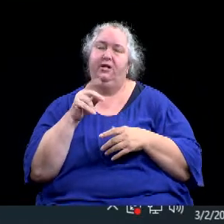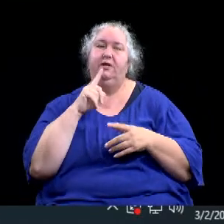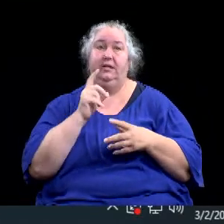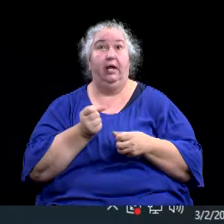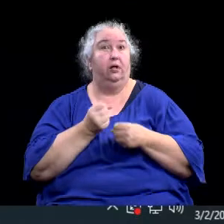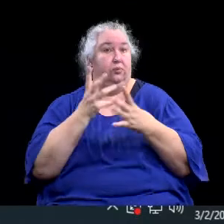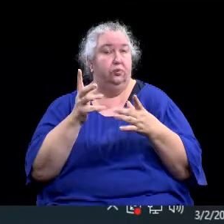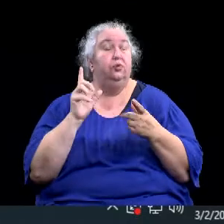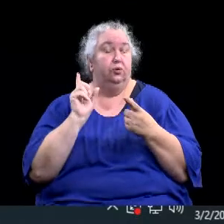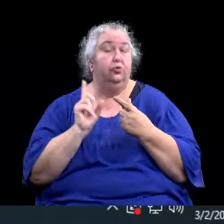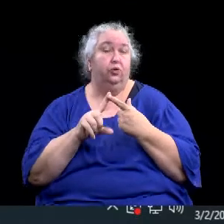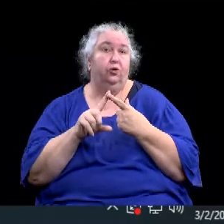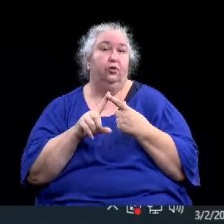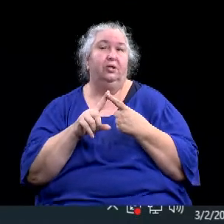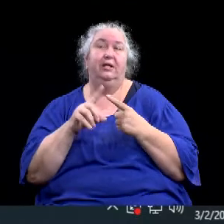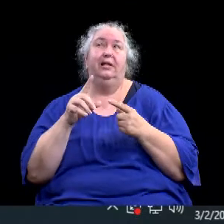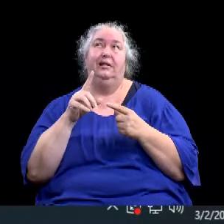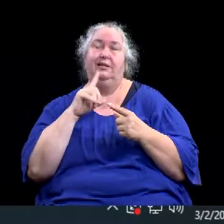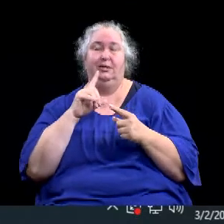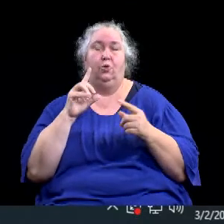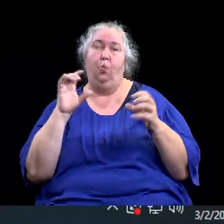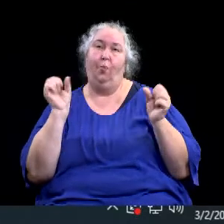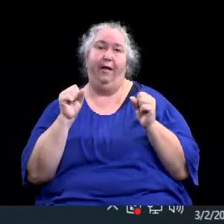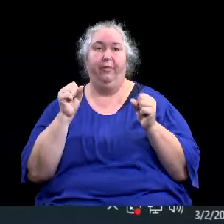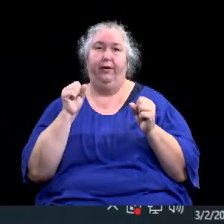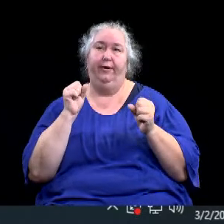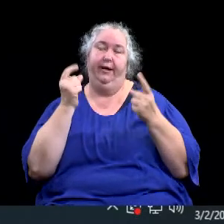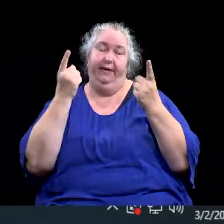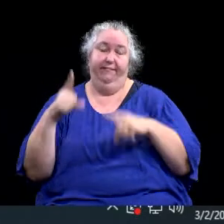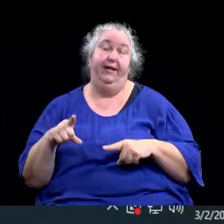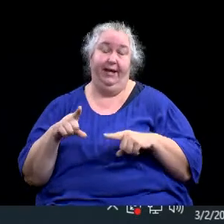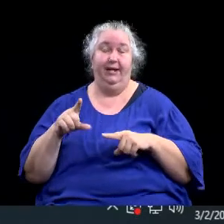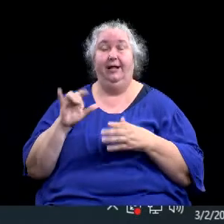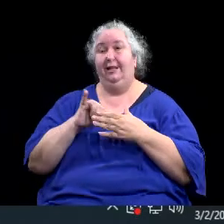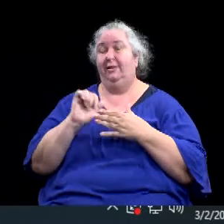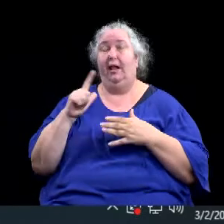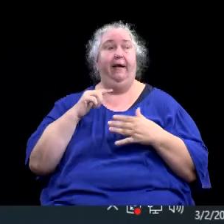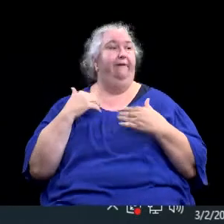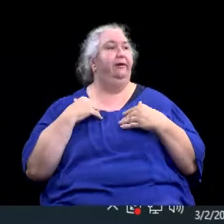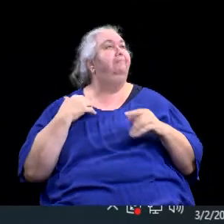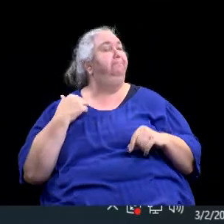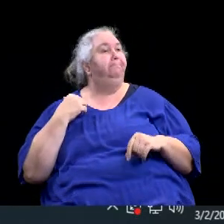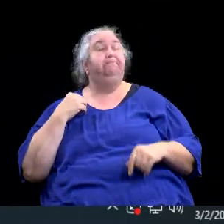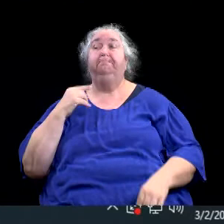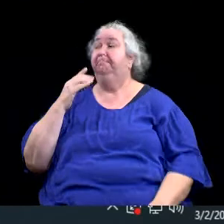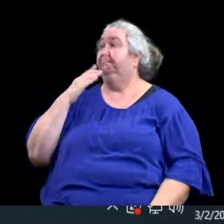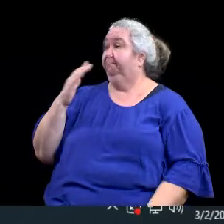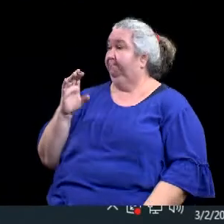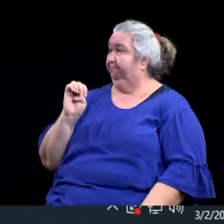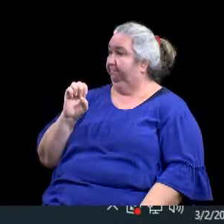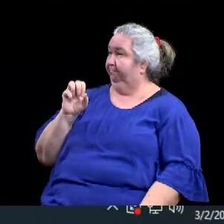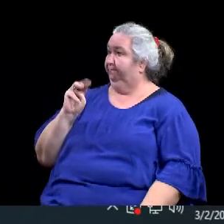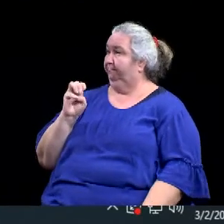And that's all I had, Mayor, Council. Thank you, Esmeralda. Is there a motion?